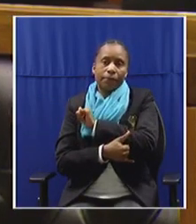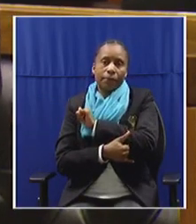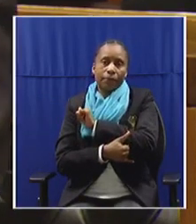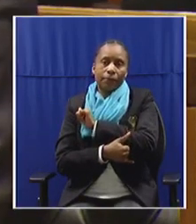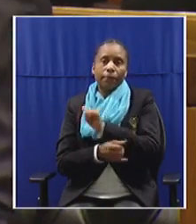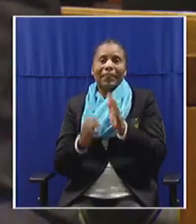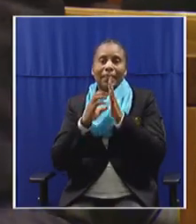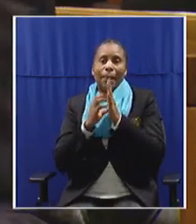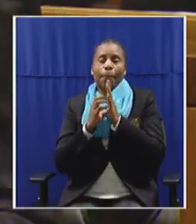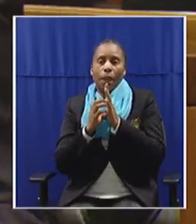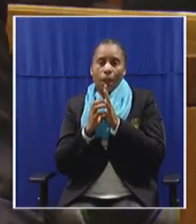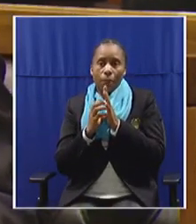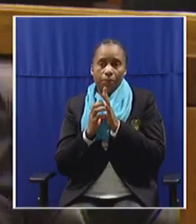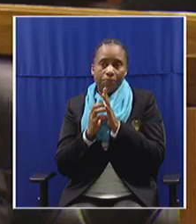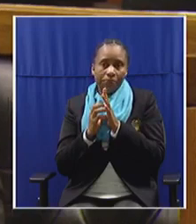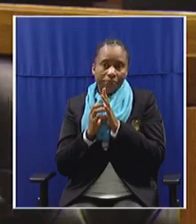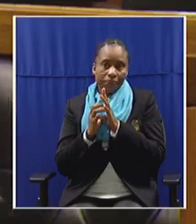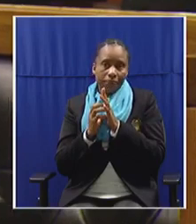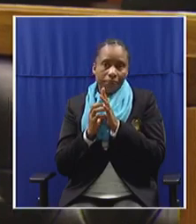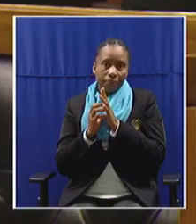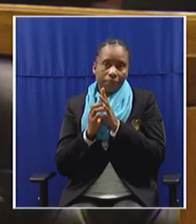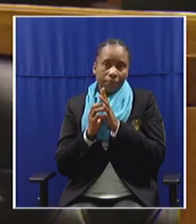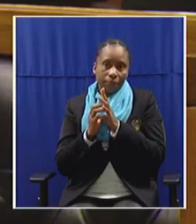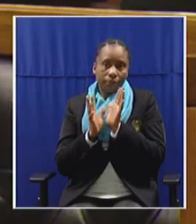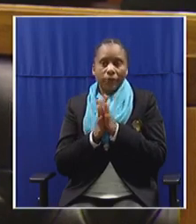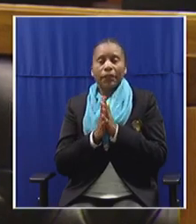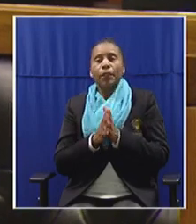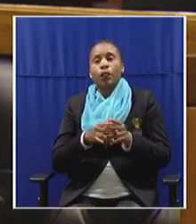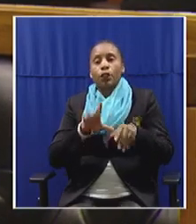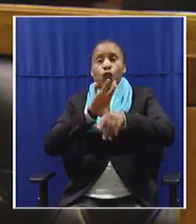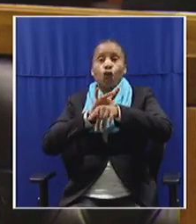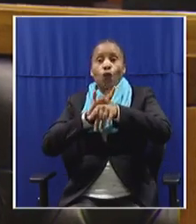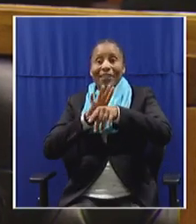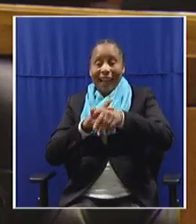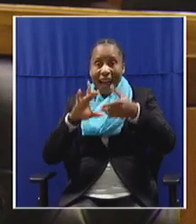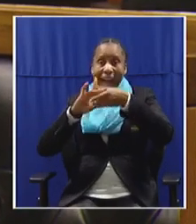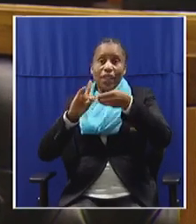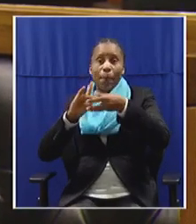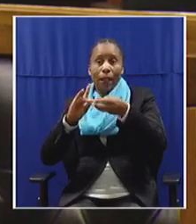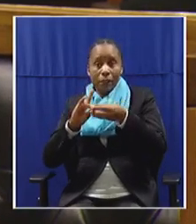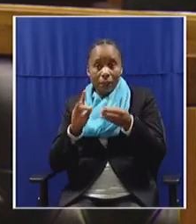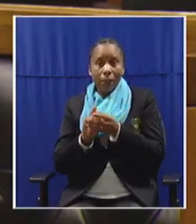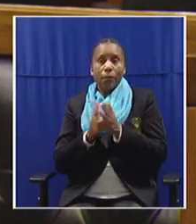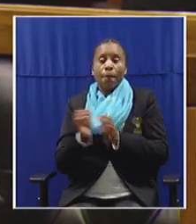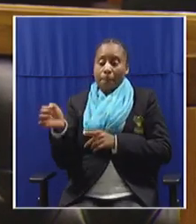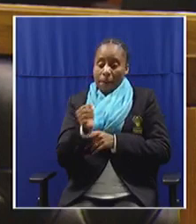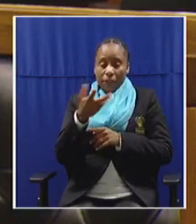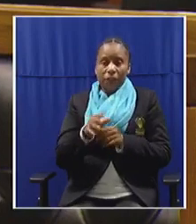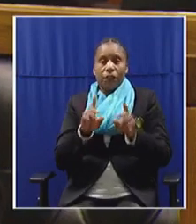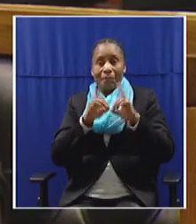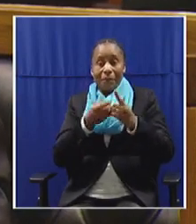For instance, we've got the veterinary services in the Department of Agriculture, which has